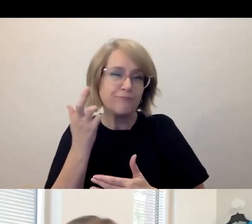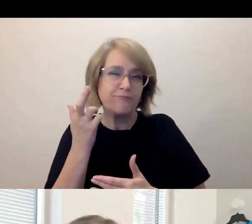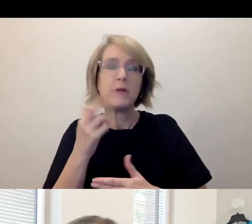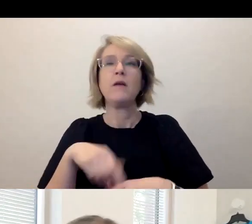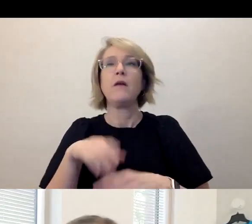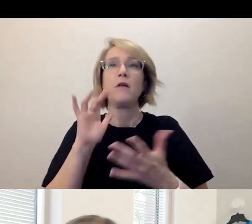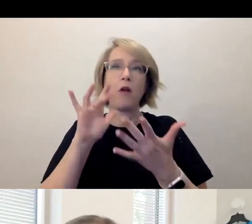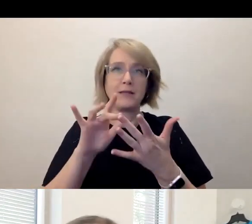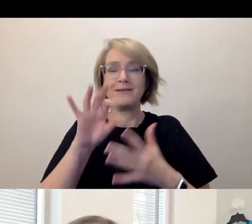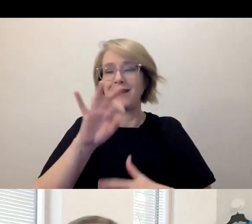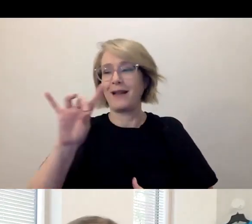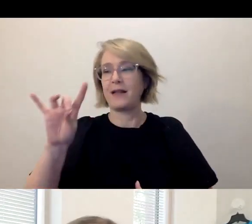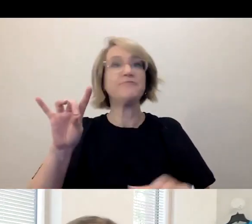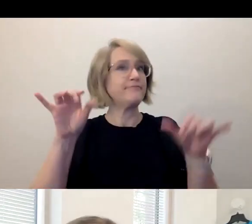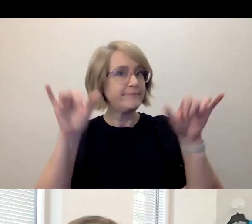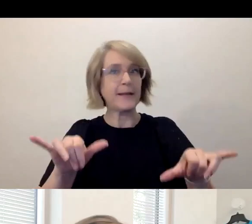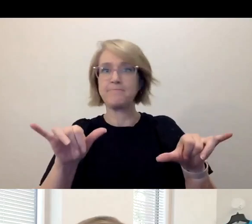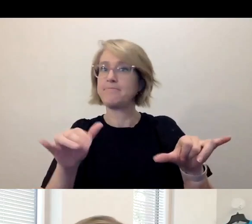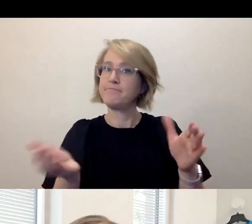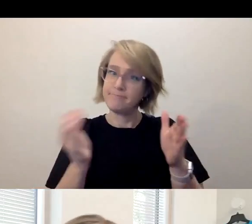And that's pretty consistent with that $10 million